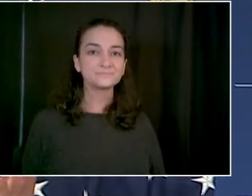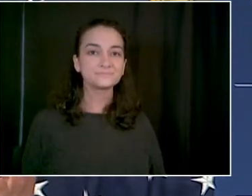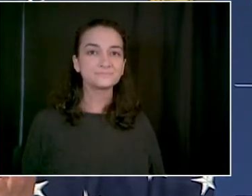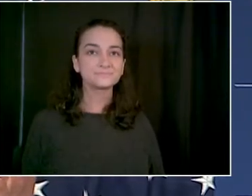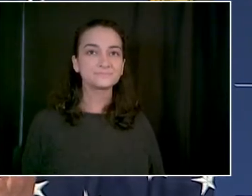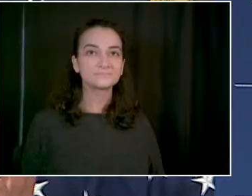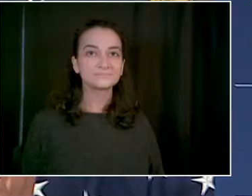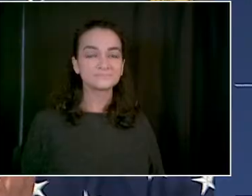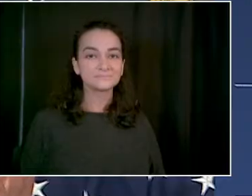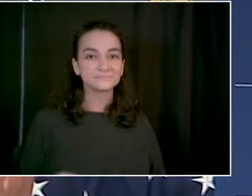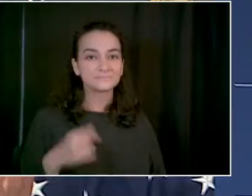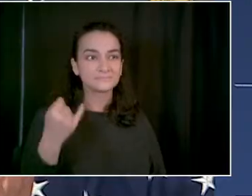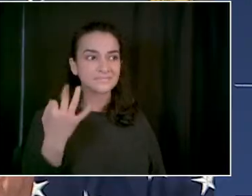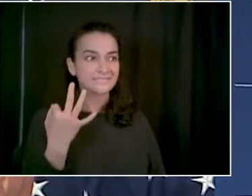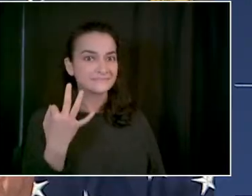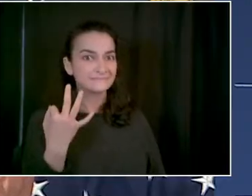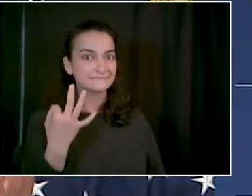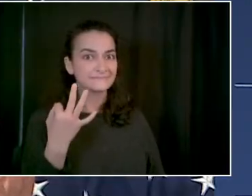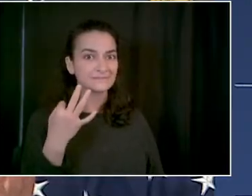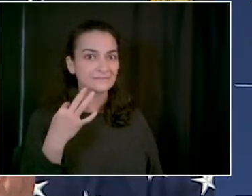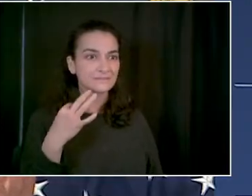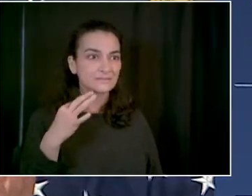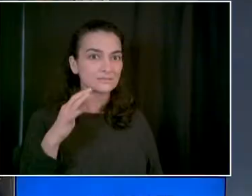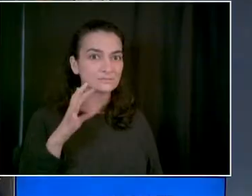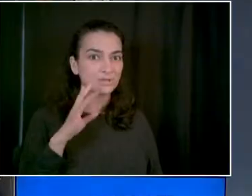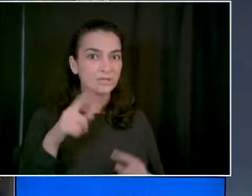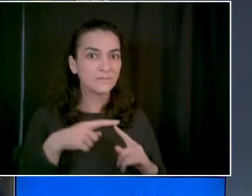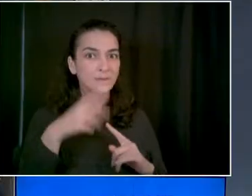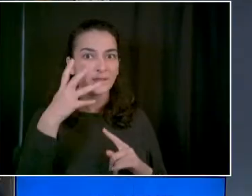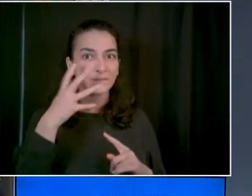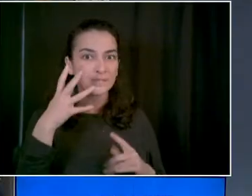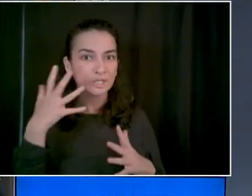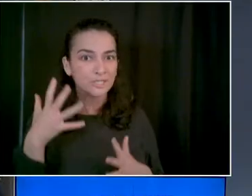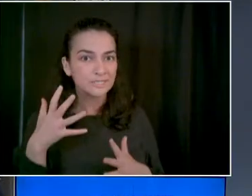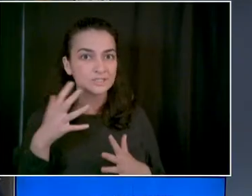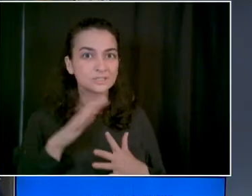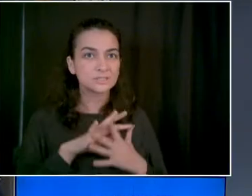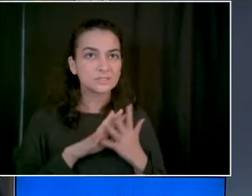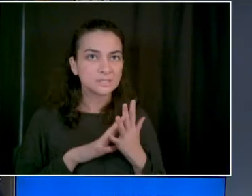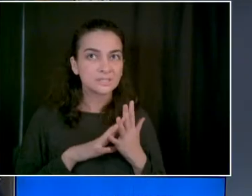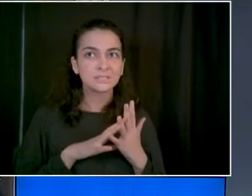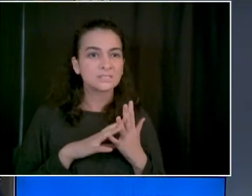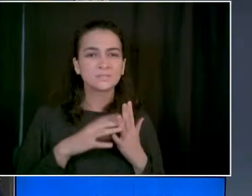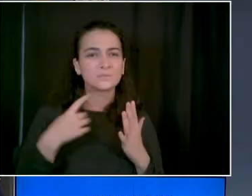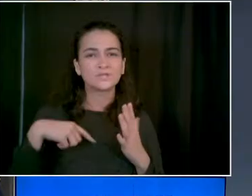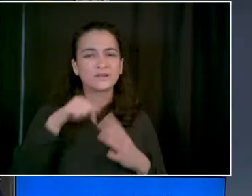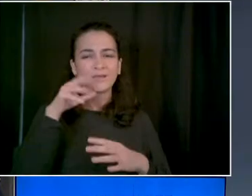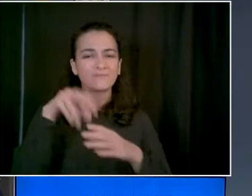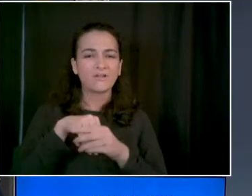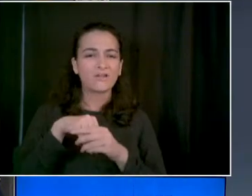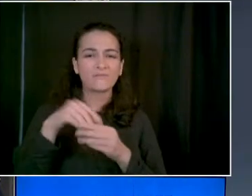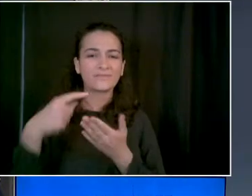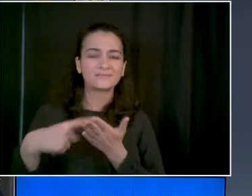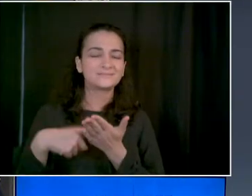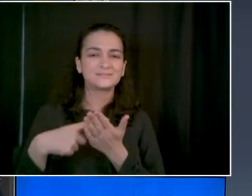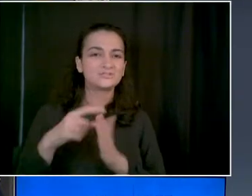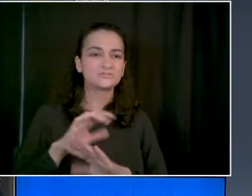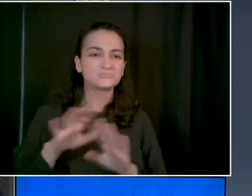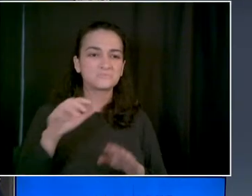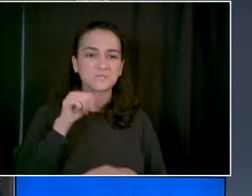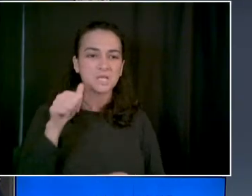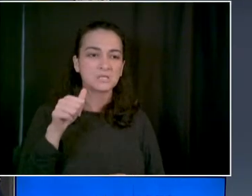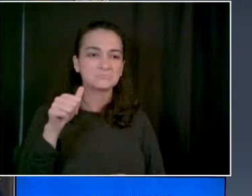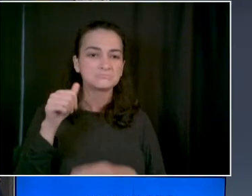results in a deportation hearing. Why was ICE? Why were you surprised ICE was at a precinct? Why do you not know the answer of how